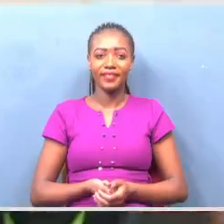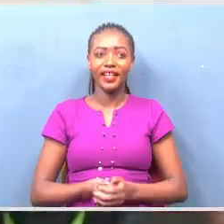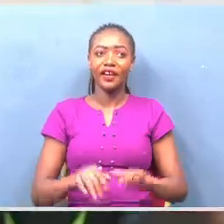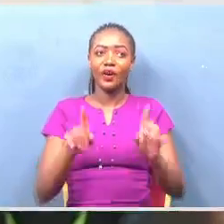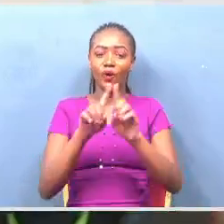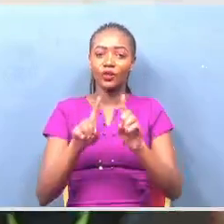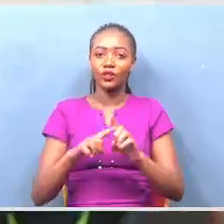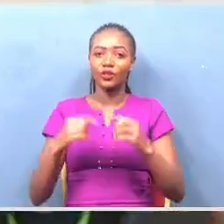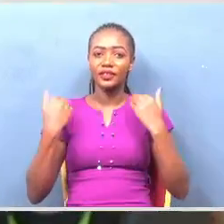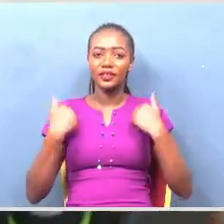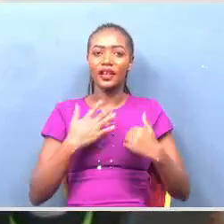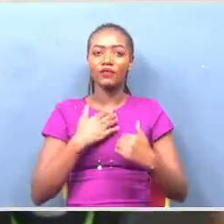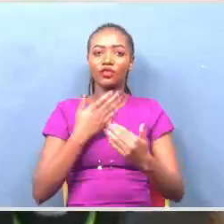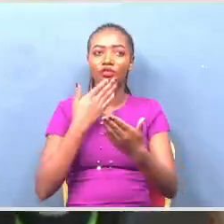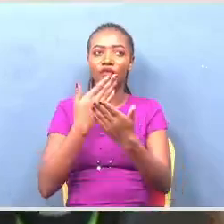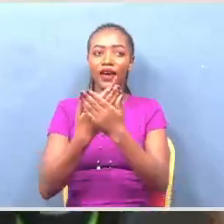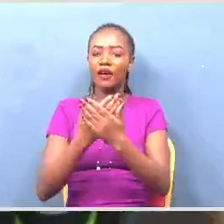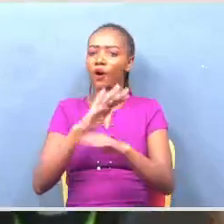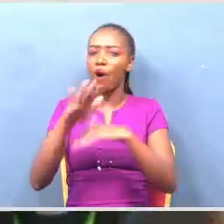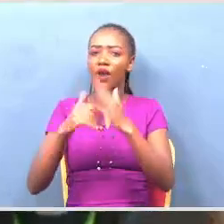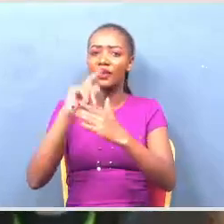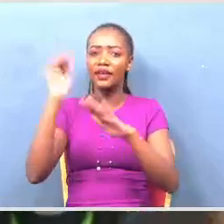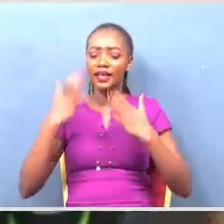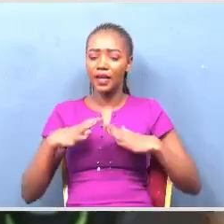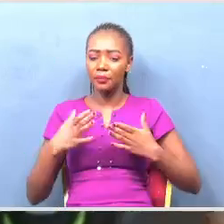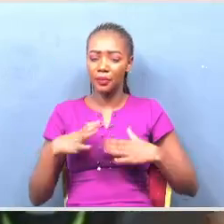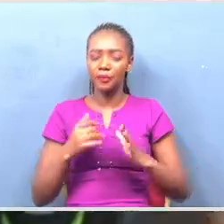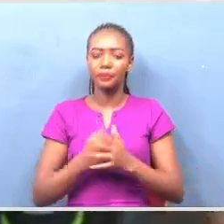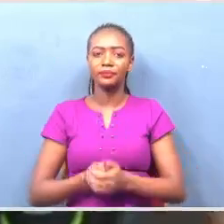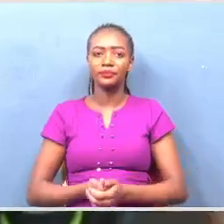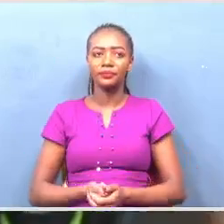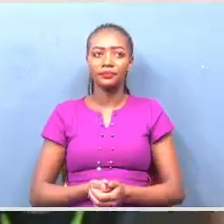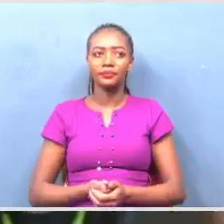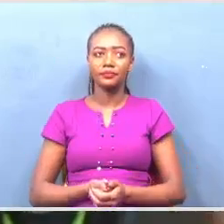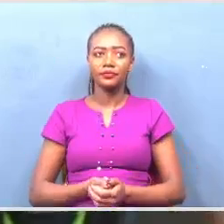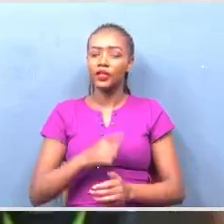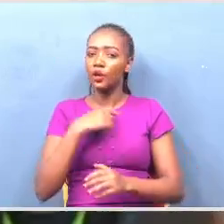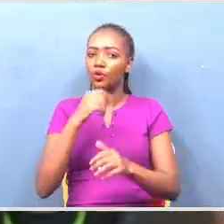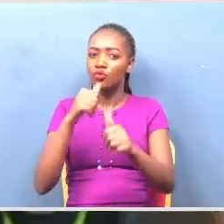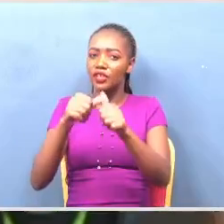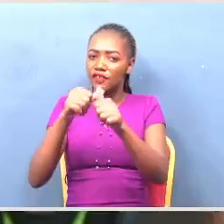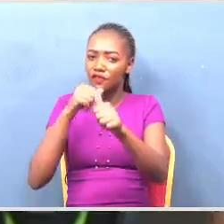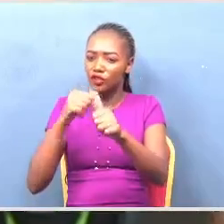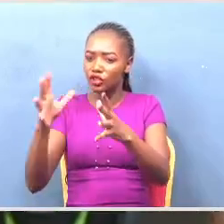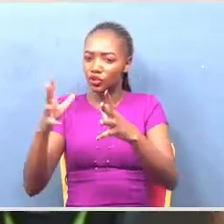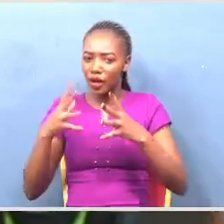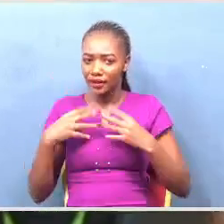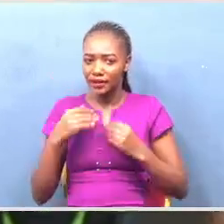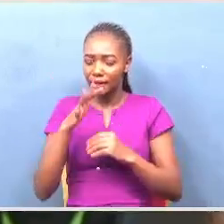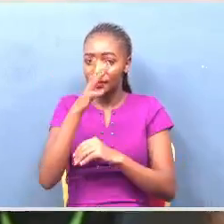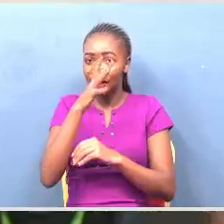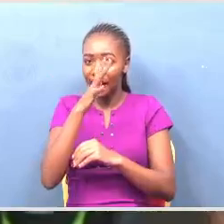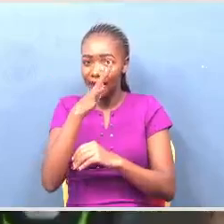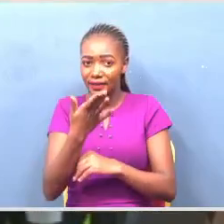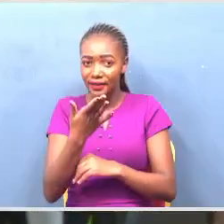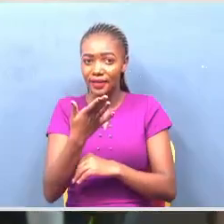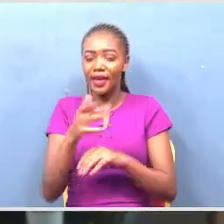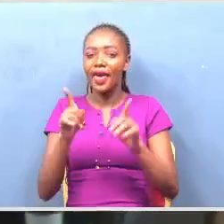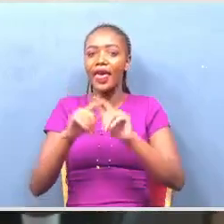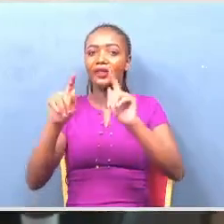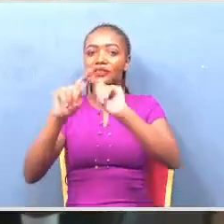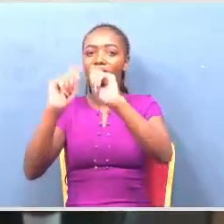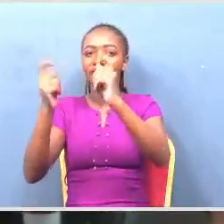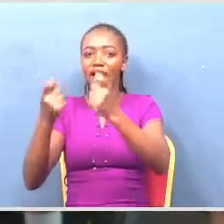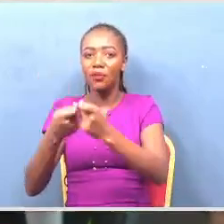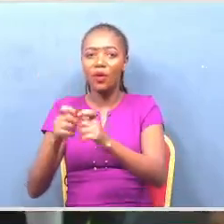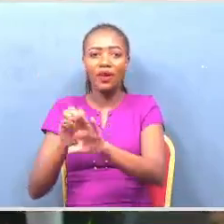Gratitude goes to the millions of Kenyans who refused to be boxed into tribal cocoons.